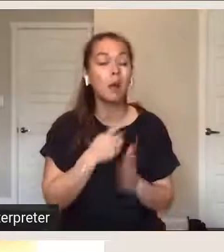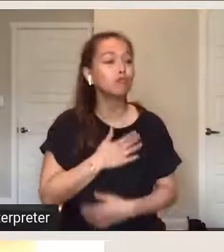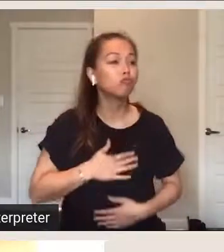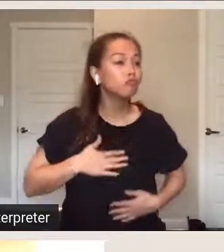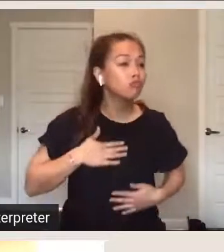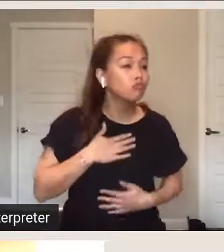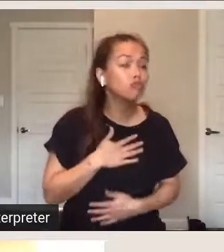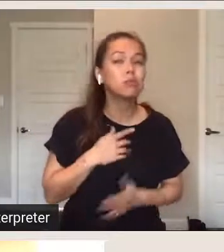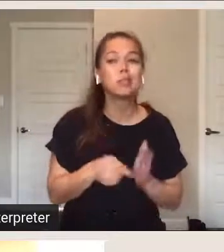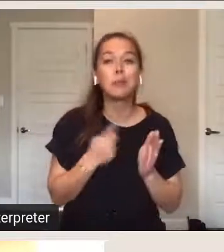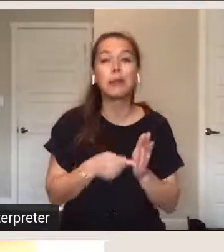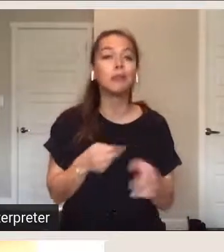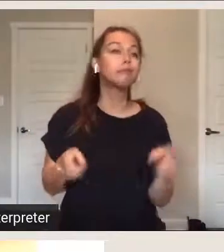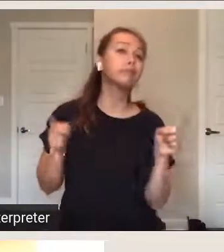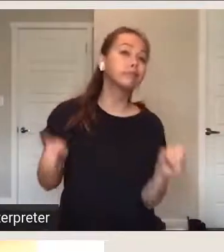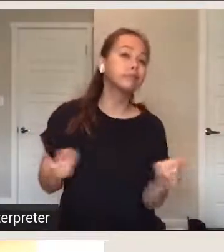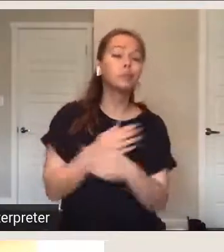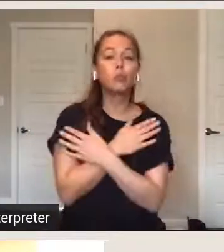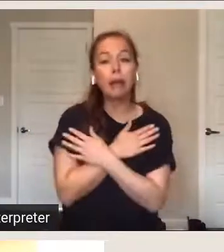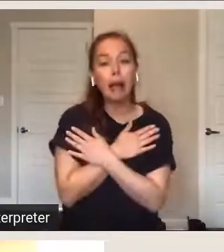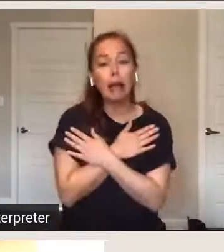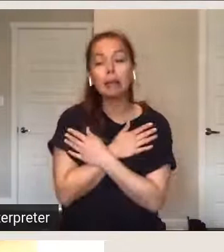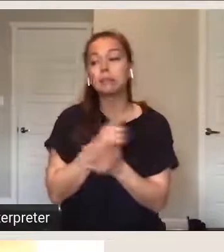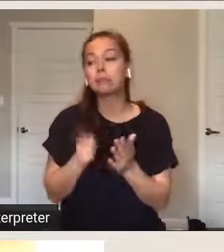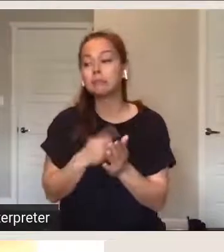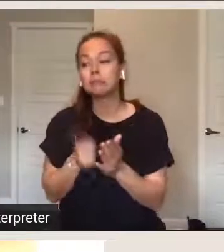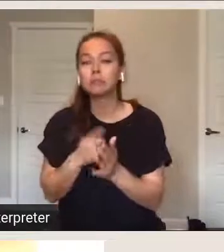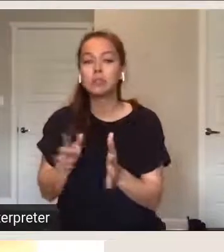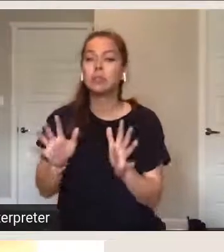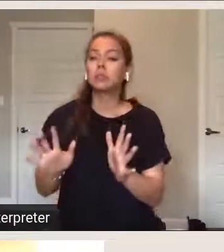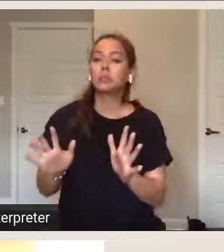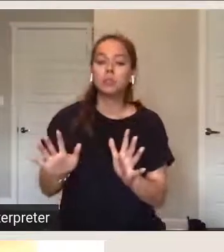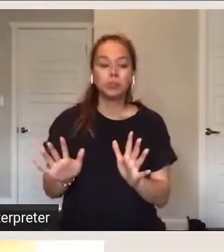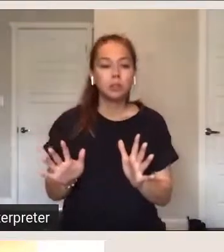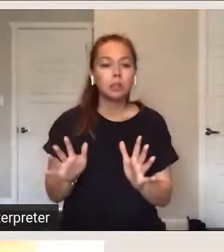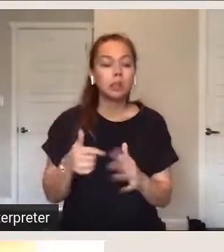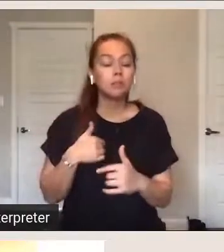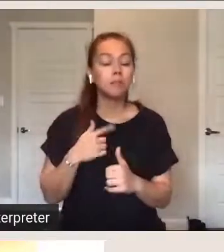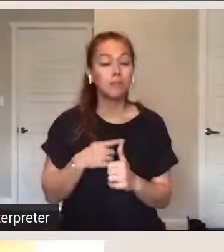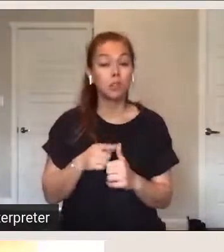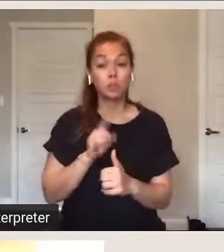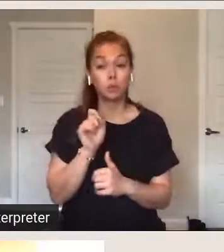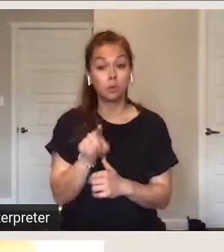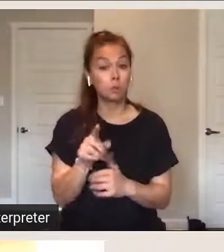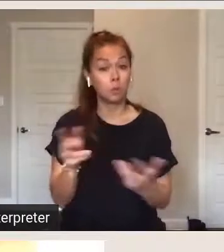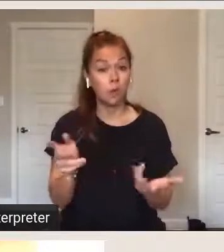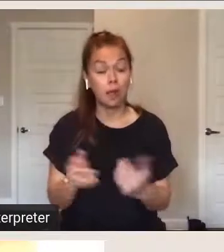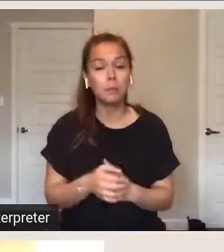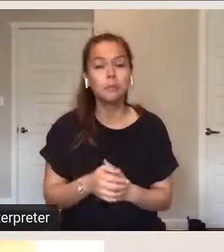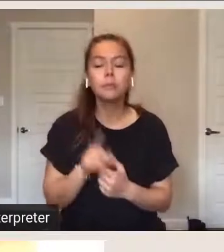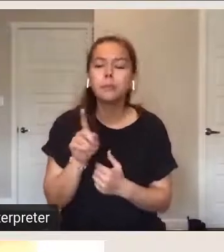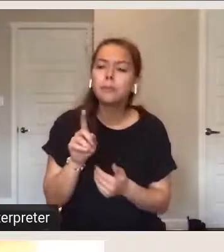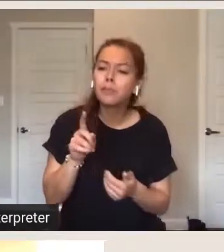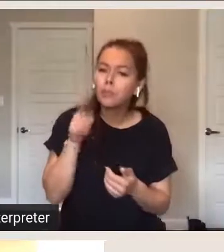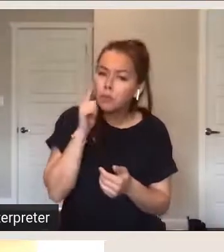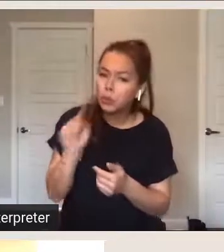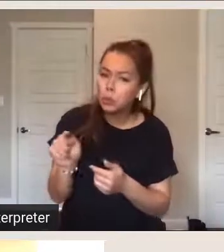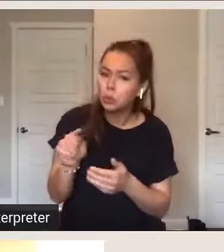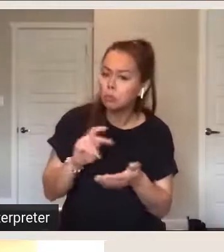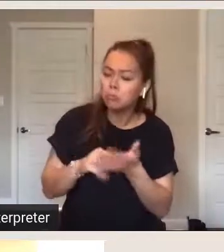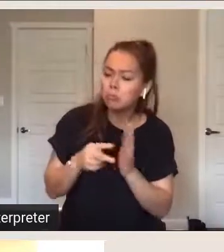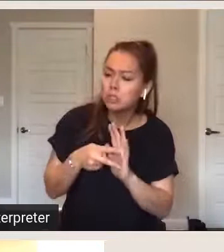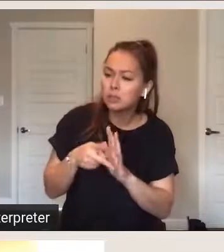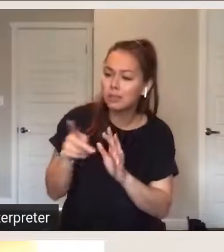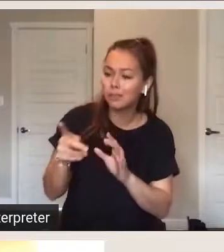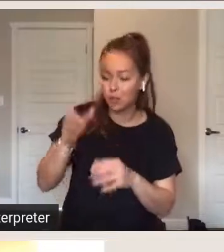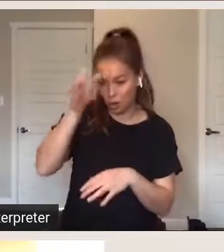relaxing kind of place to be in. So my first question for you is, what did it mean for you to work with the concept of nature and